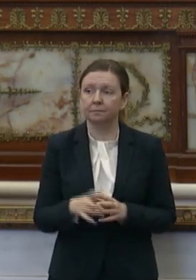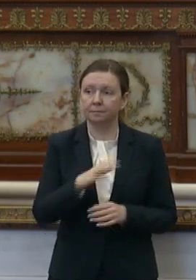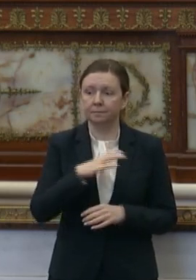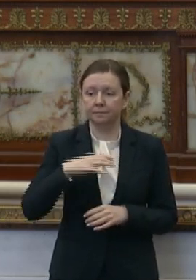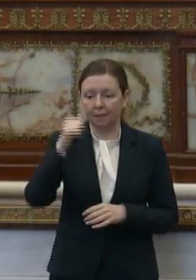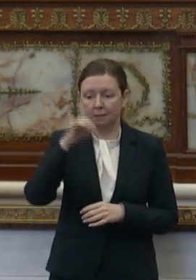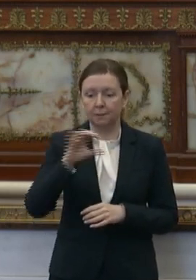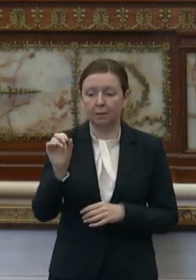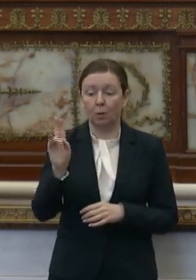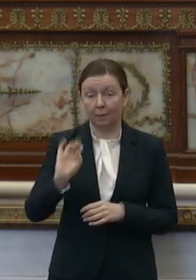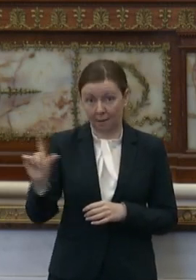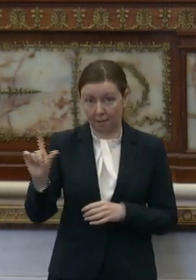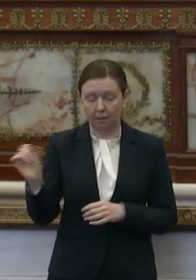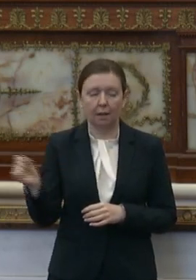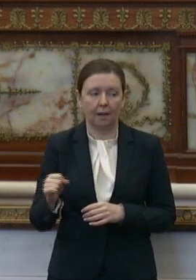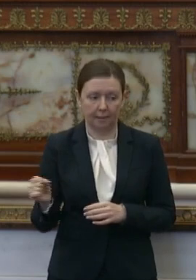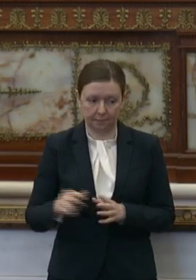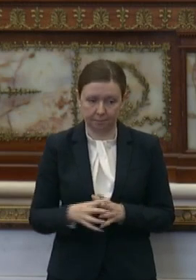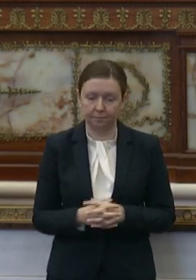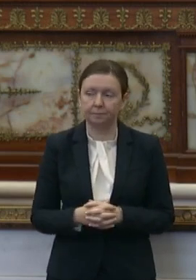Councilman O'Neill? Aye.